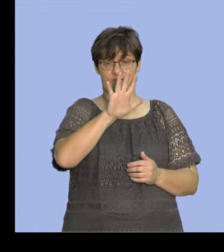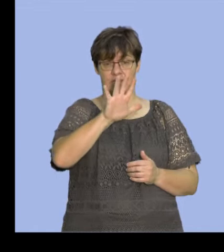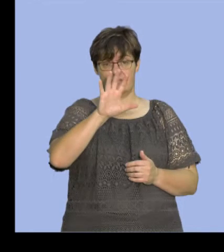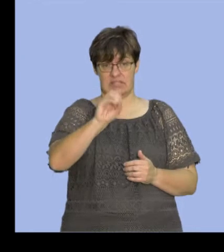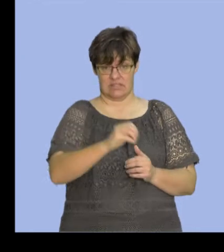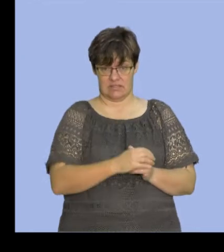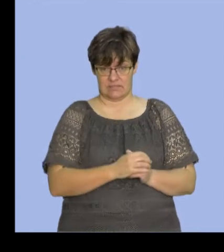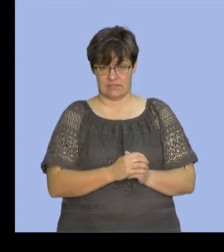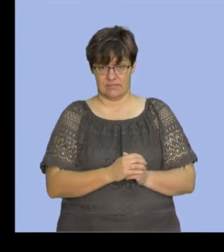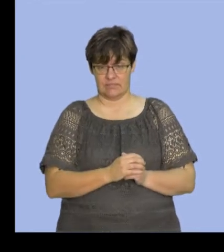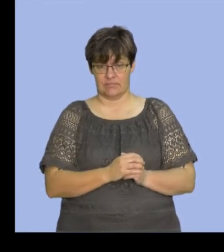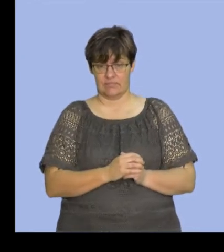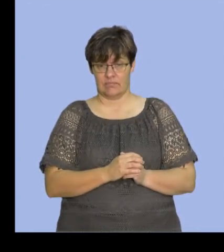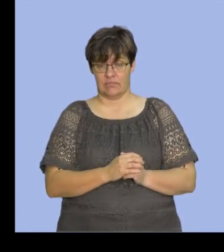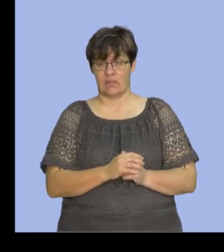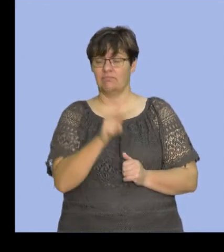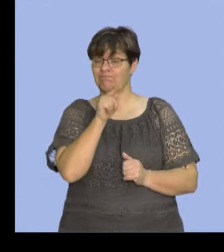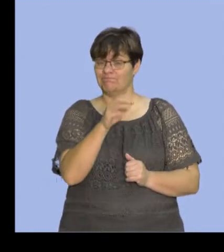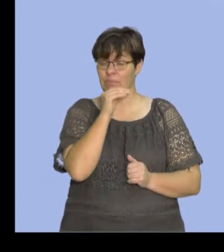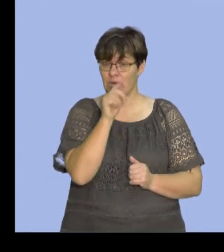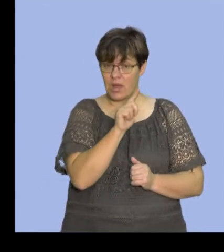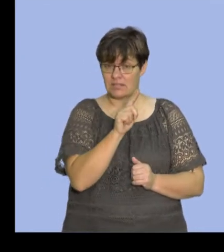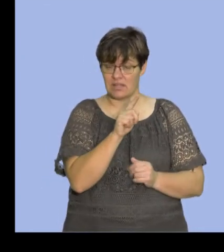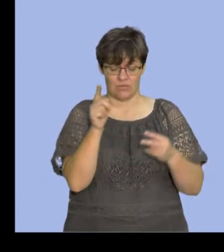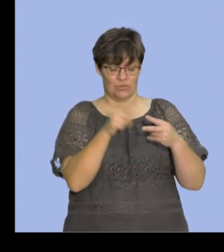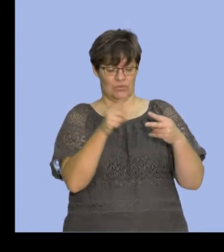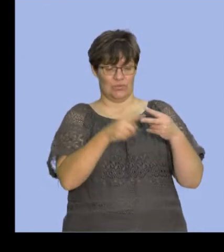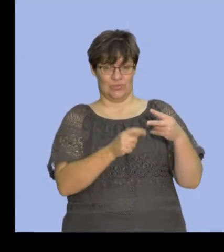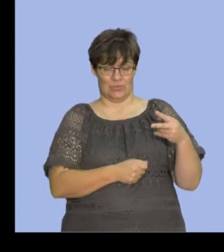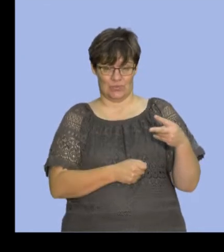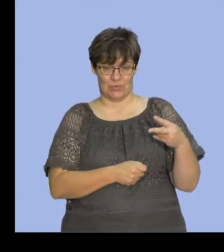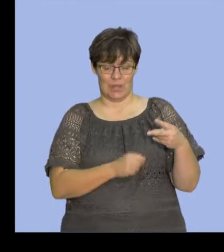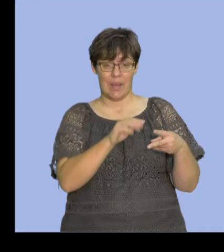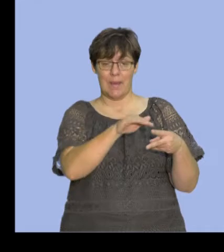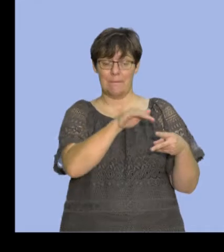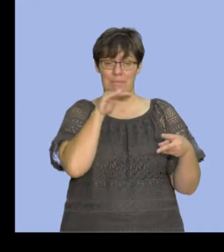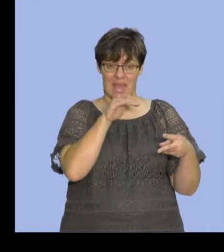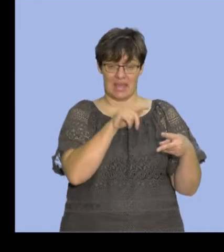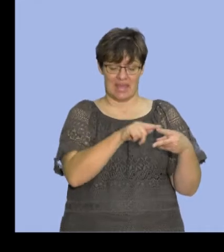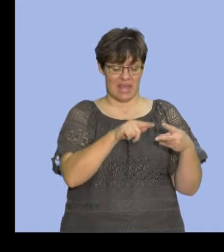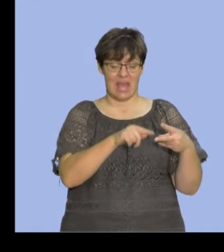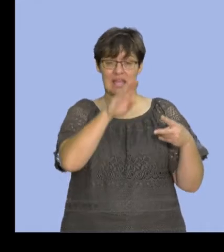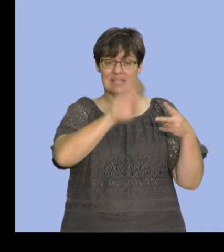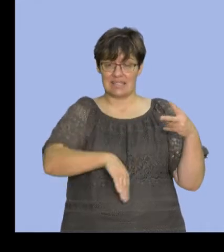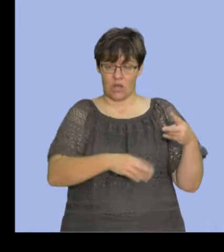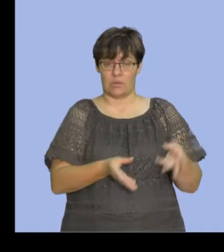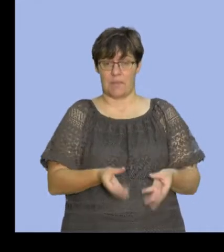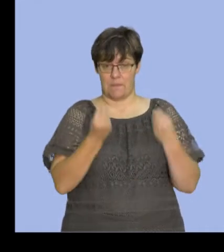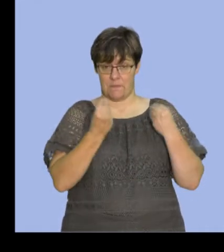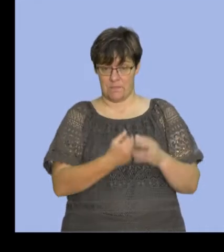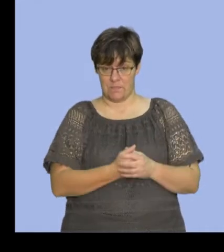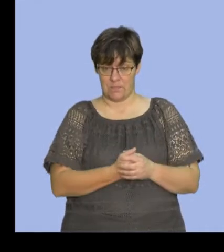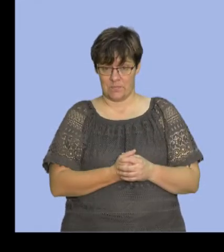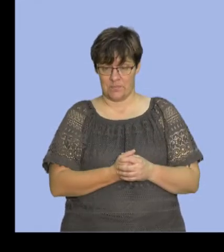24,950. Clear? So that entailed two components. Remember, bank and discount received. At